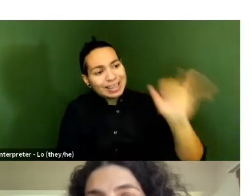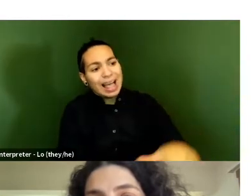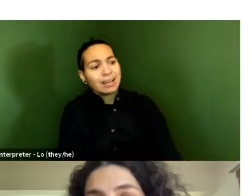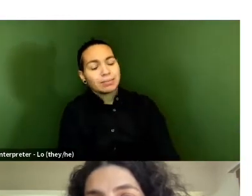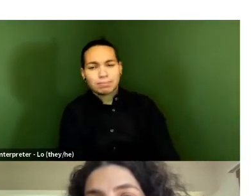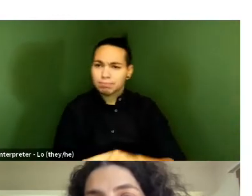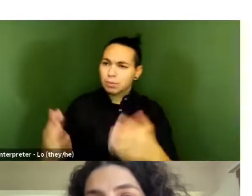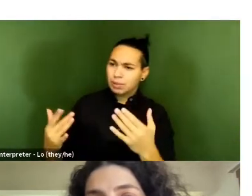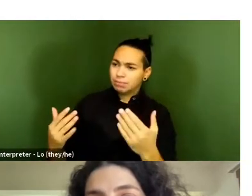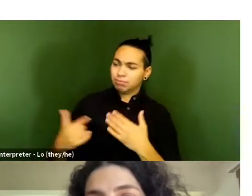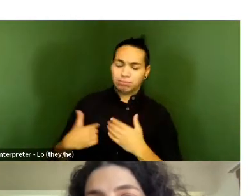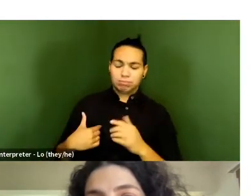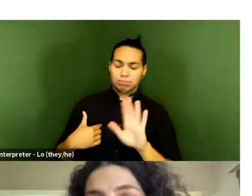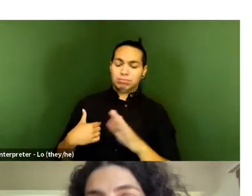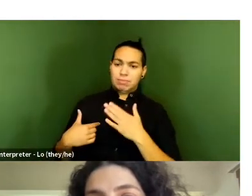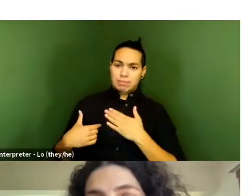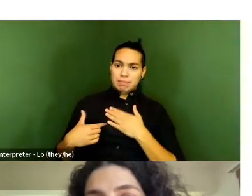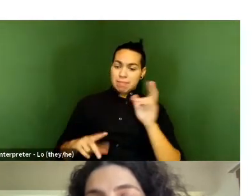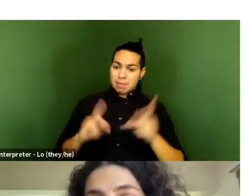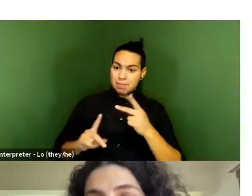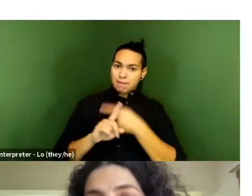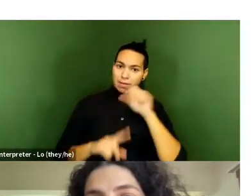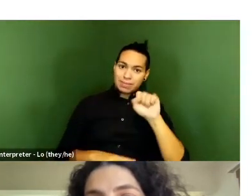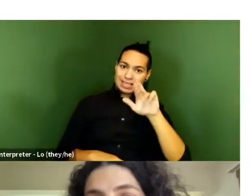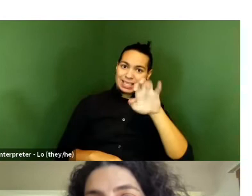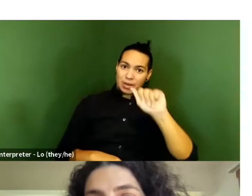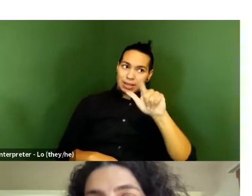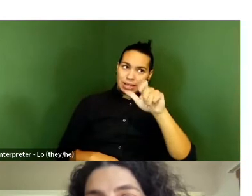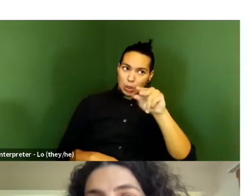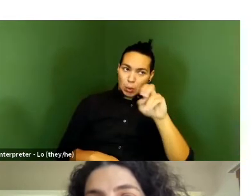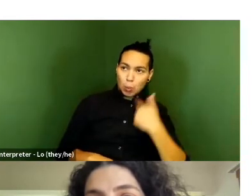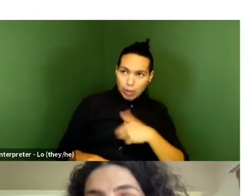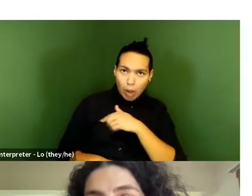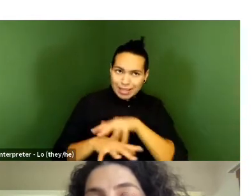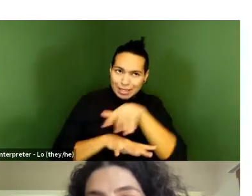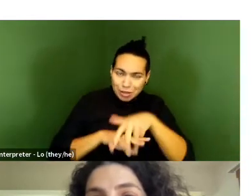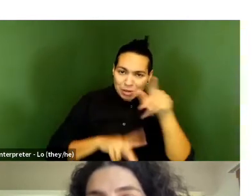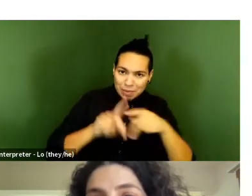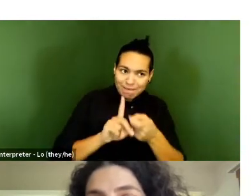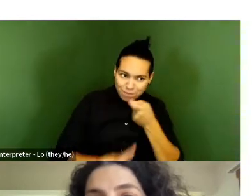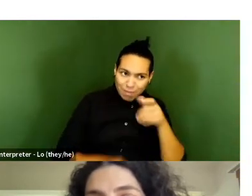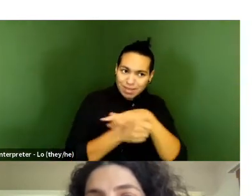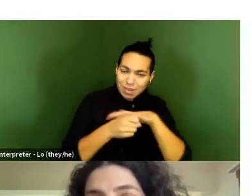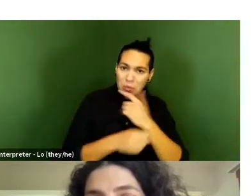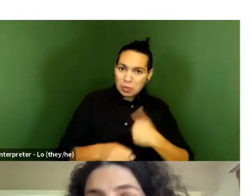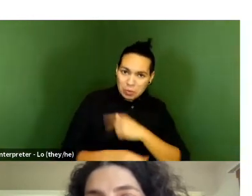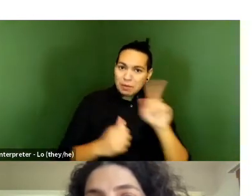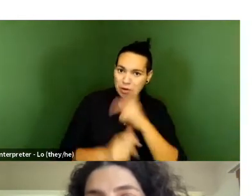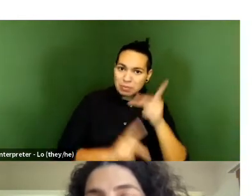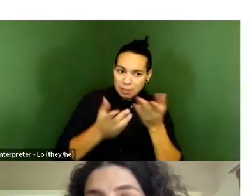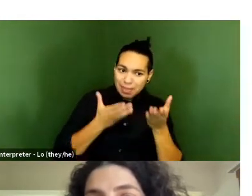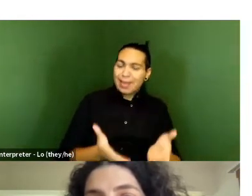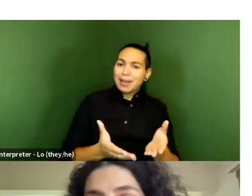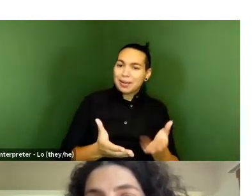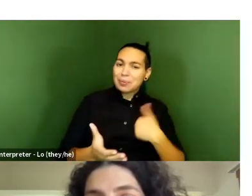my people, the Shabro in particular in Sierra Leone, are the Indigenous people of Sierra Leone. We were the first. So much